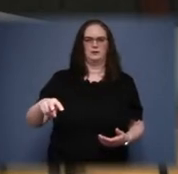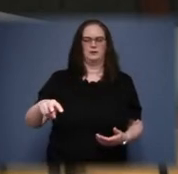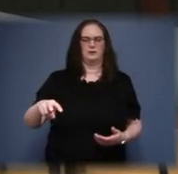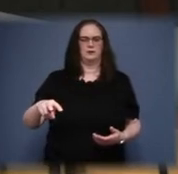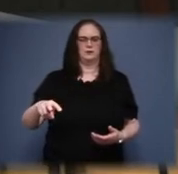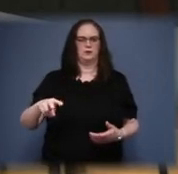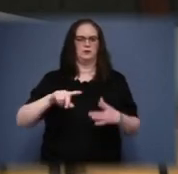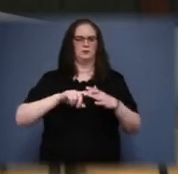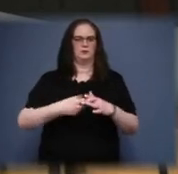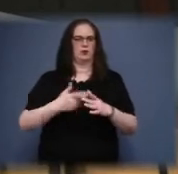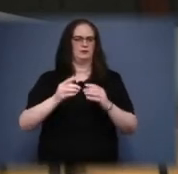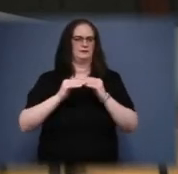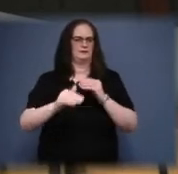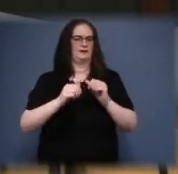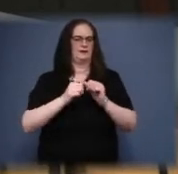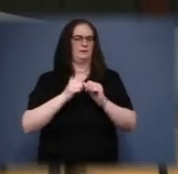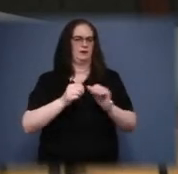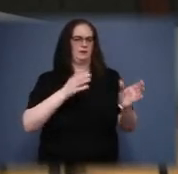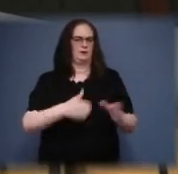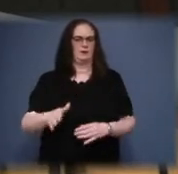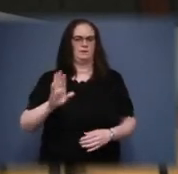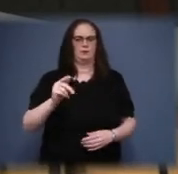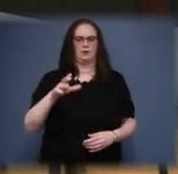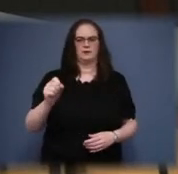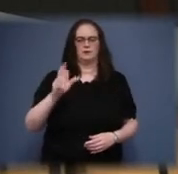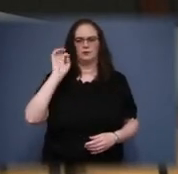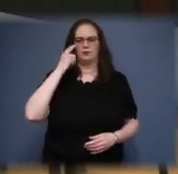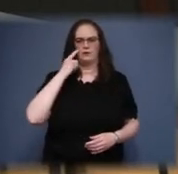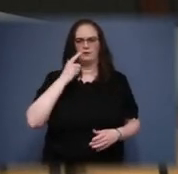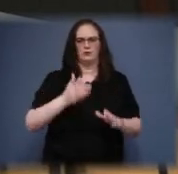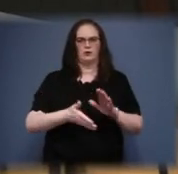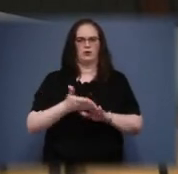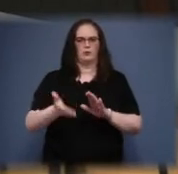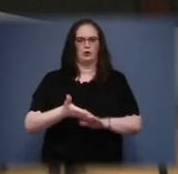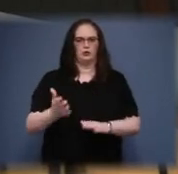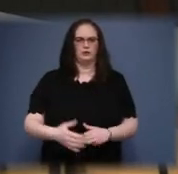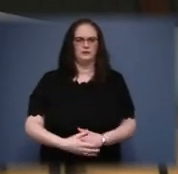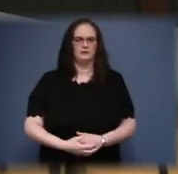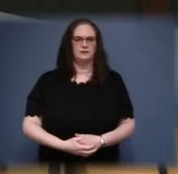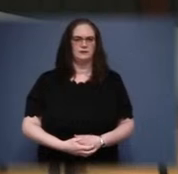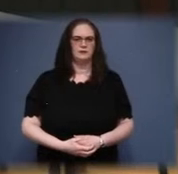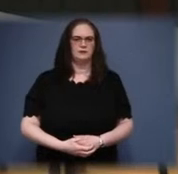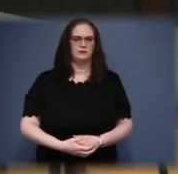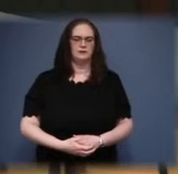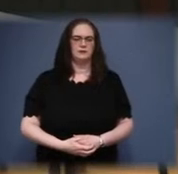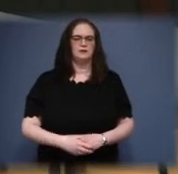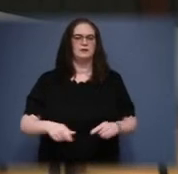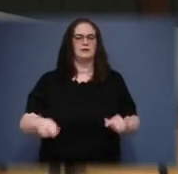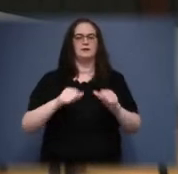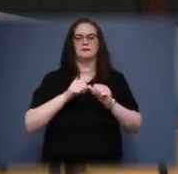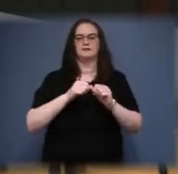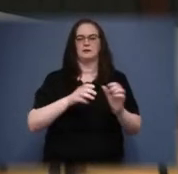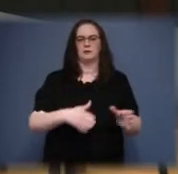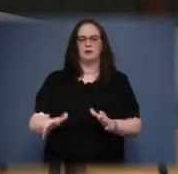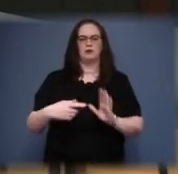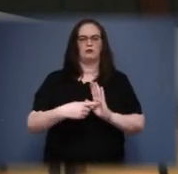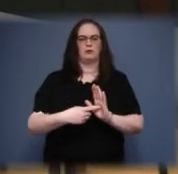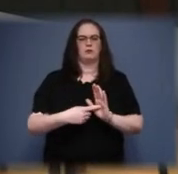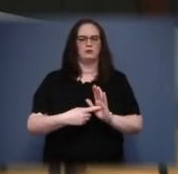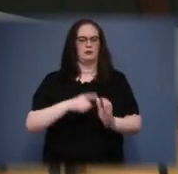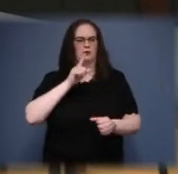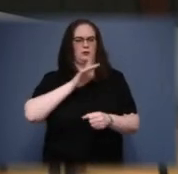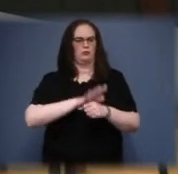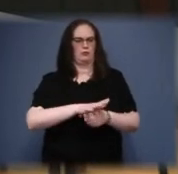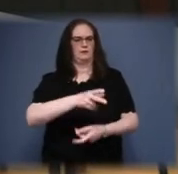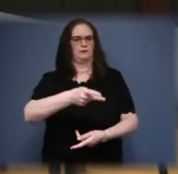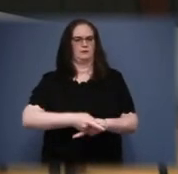present our sustainability plan for Bucks County government operations. This sustainability plan represents a promise